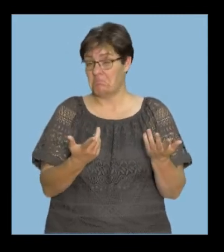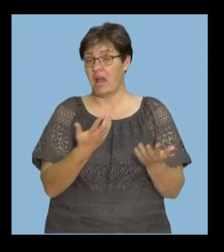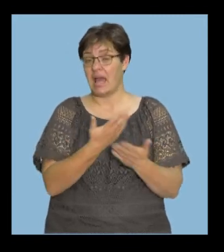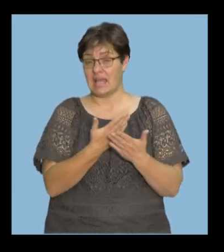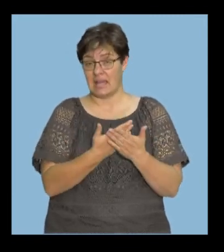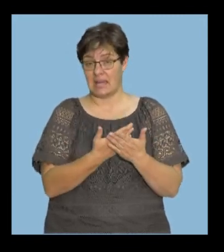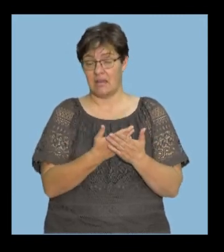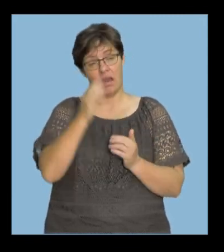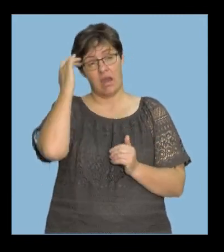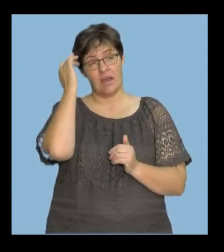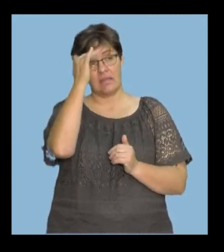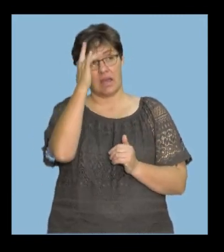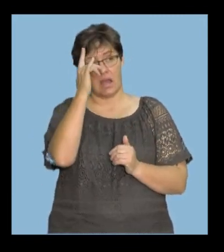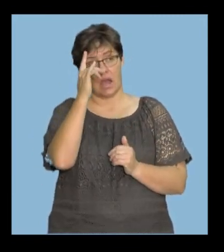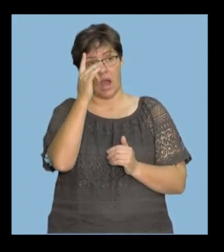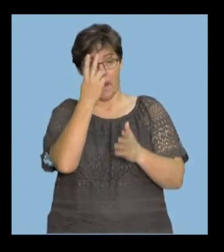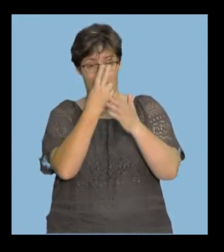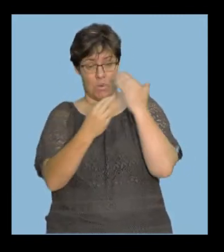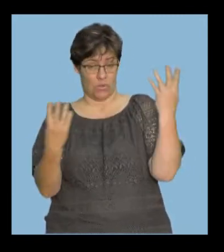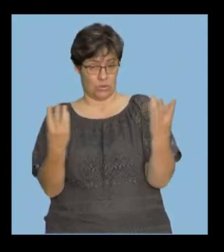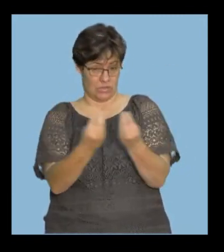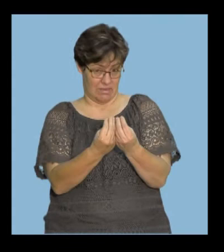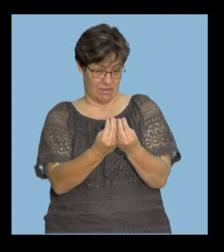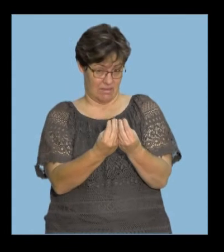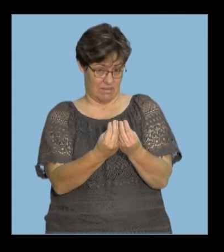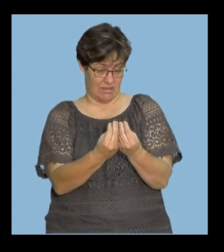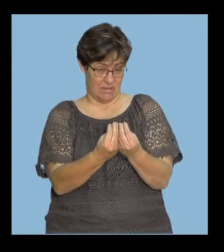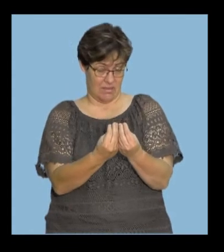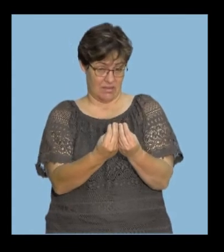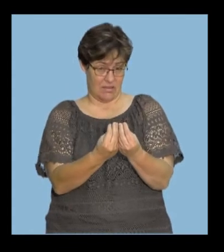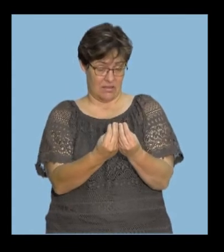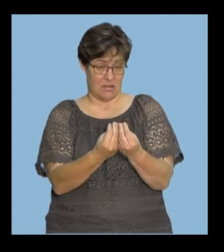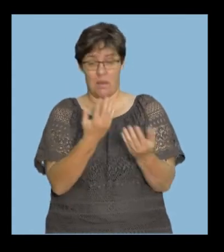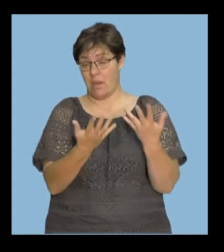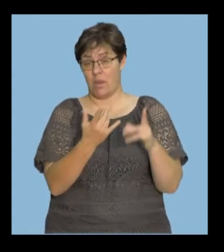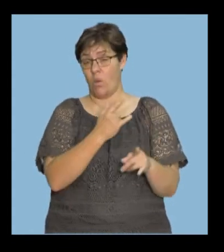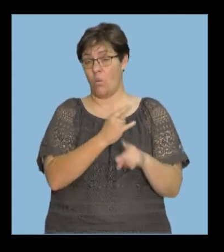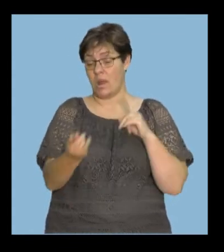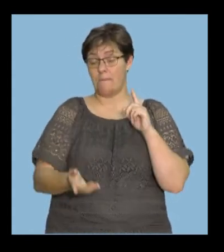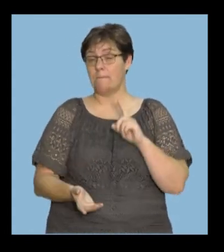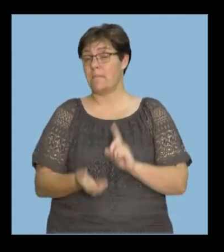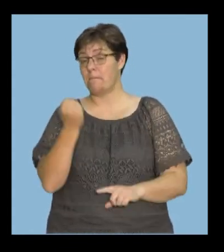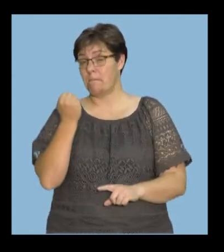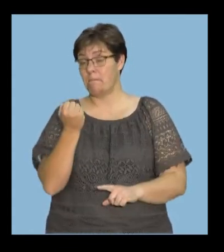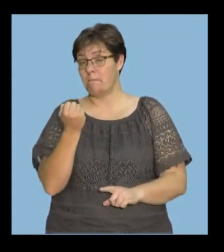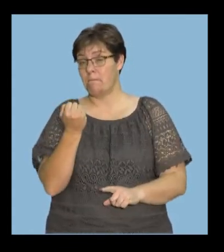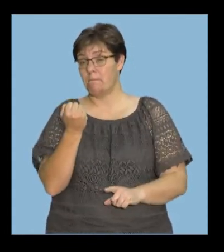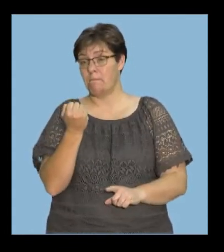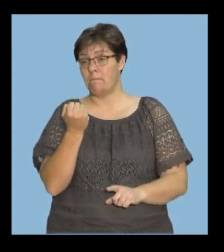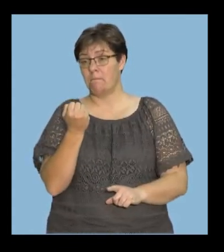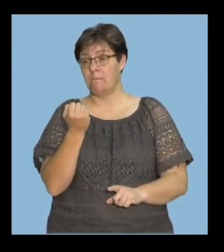be thought about as both of them together, in which case the winner might be found if they